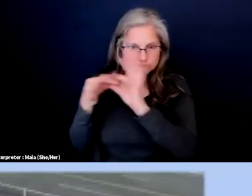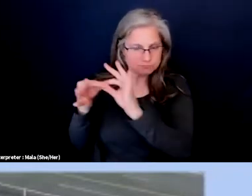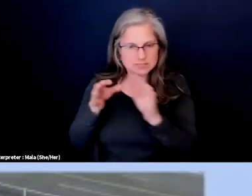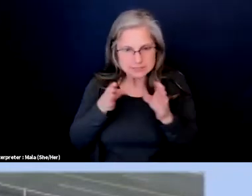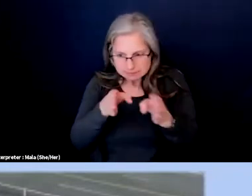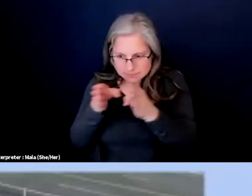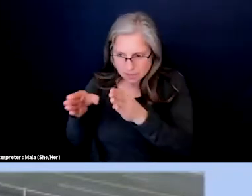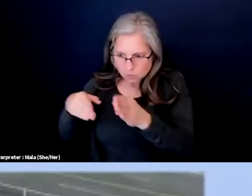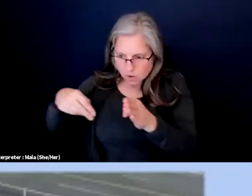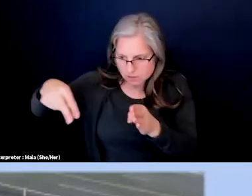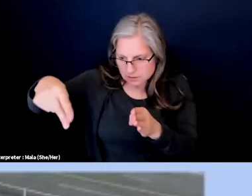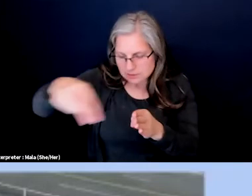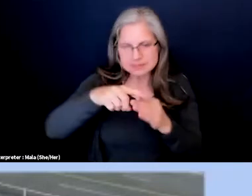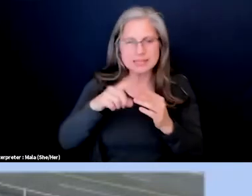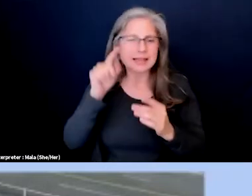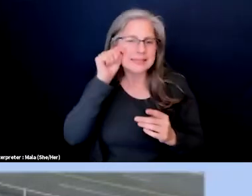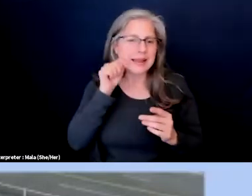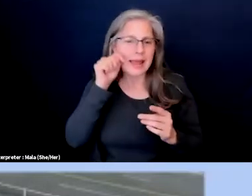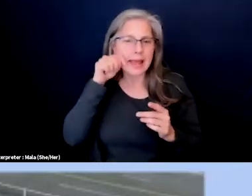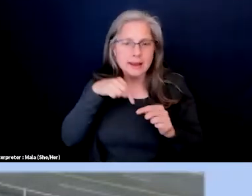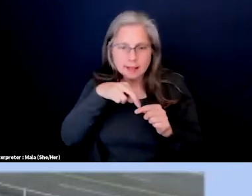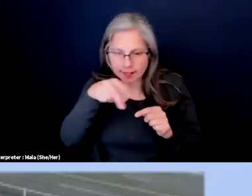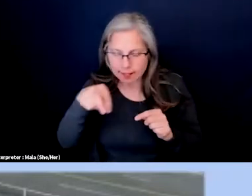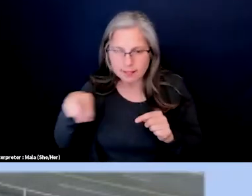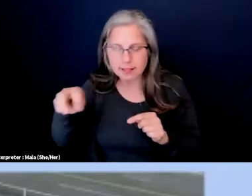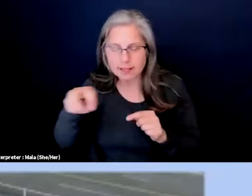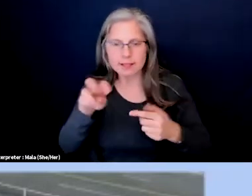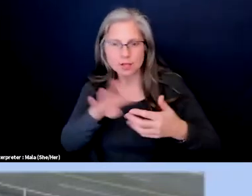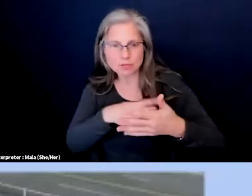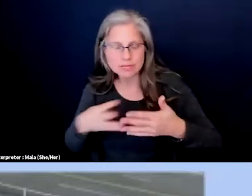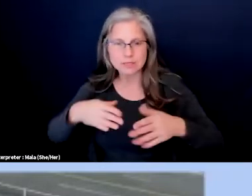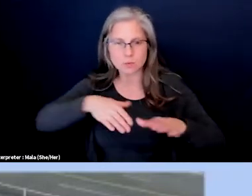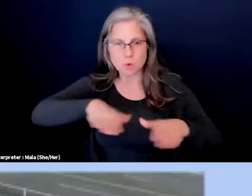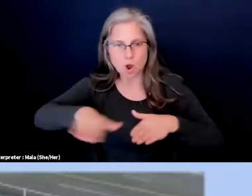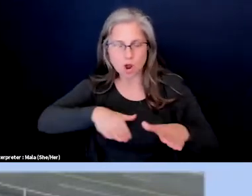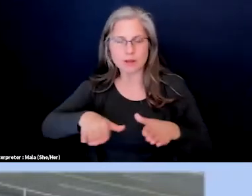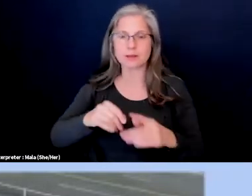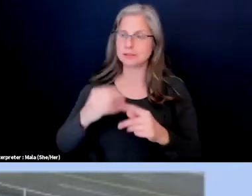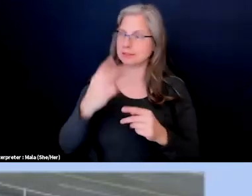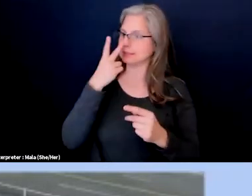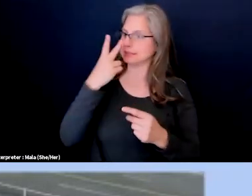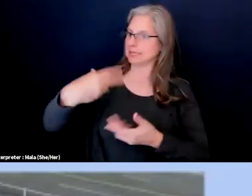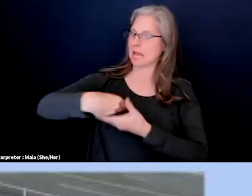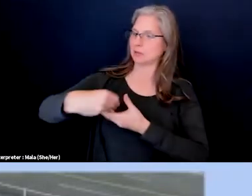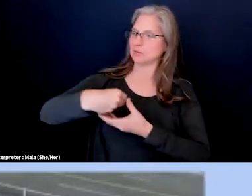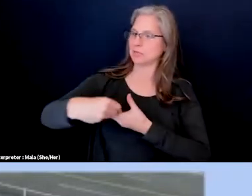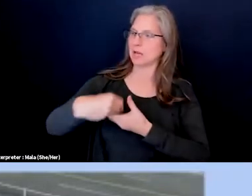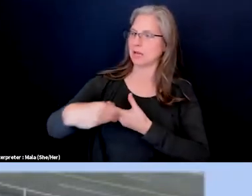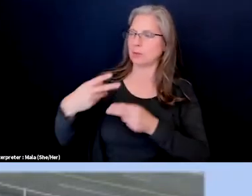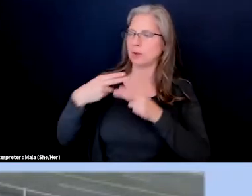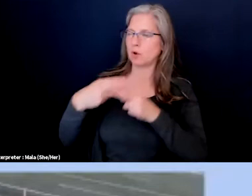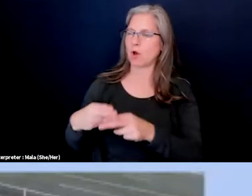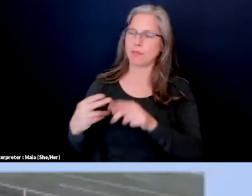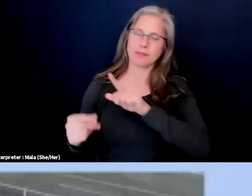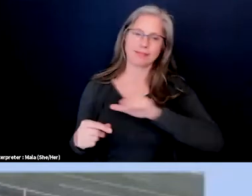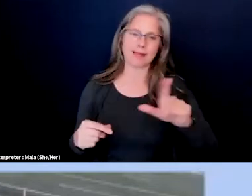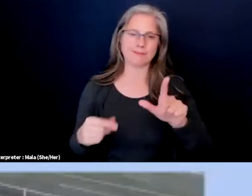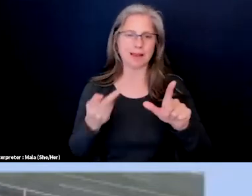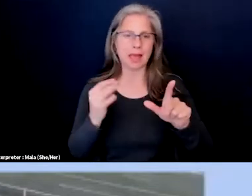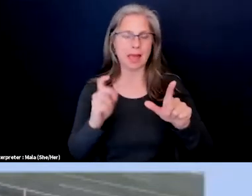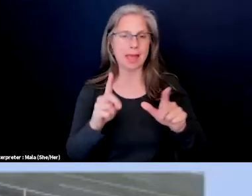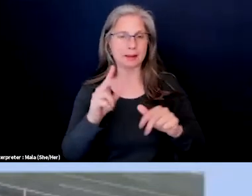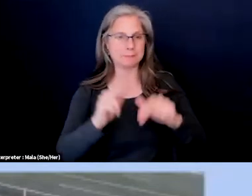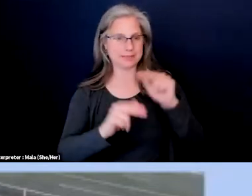that grid, kind of the tan color. Also important, as you can see outside of the let's call it the left-hand building,